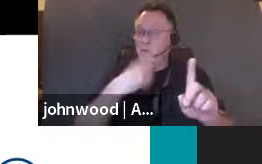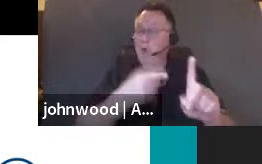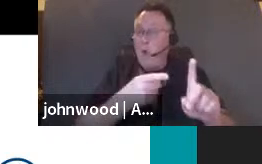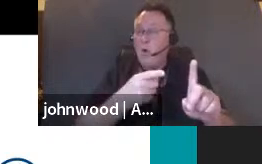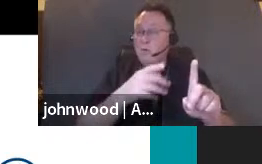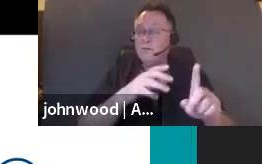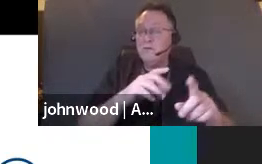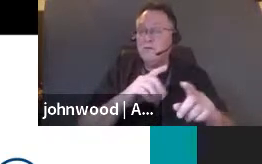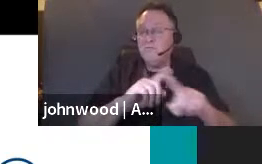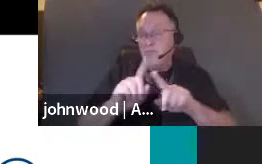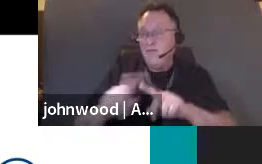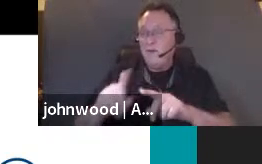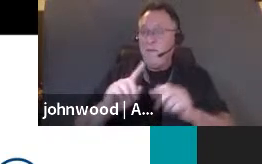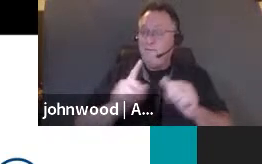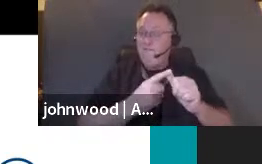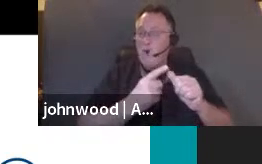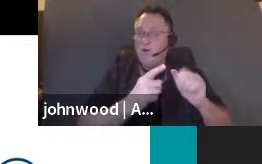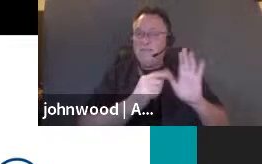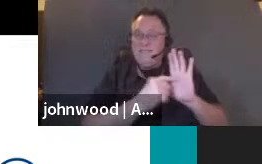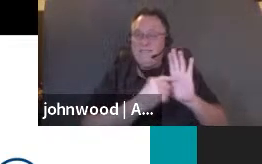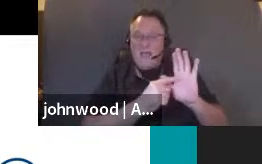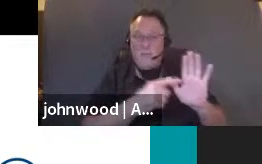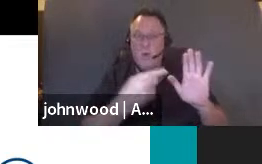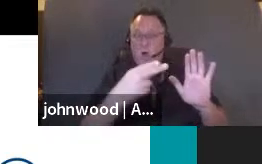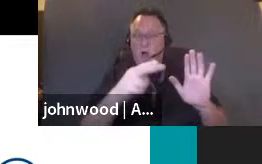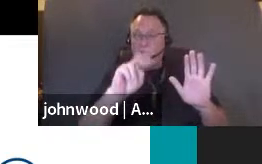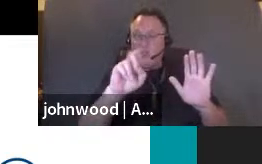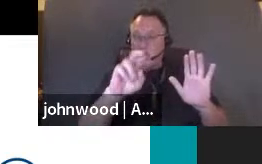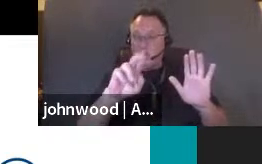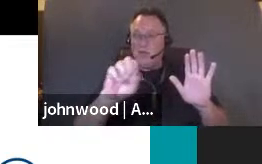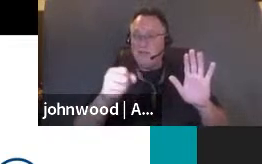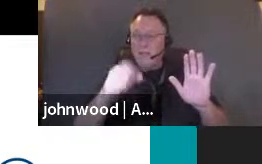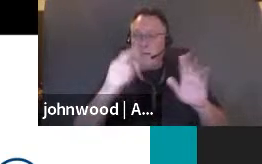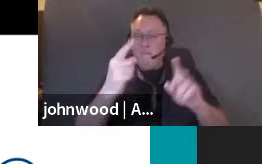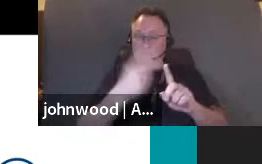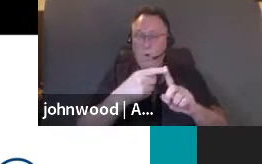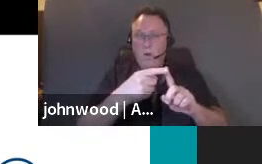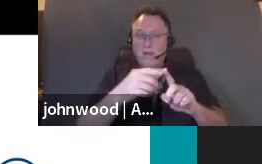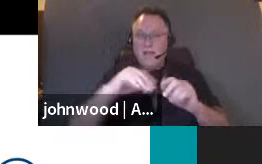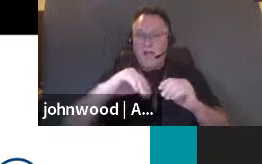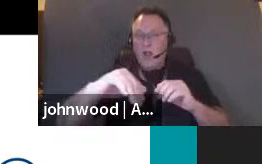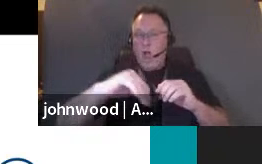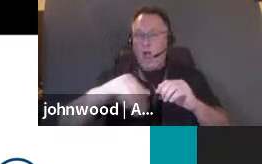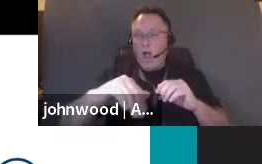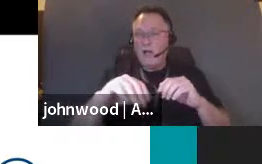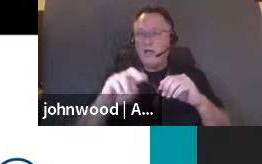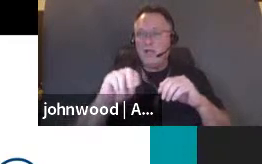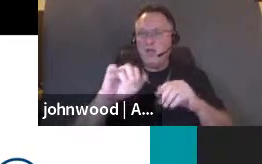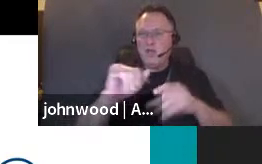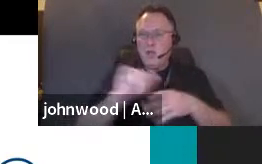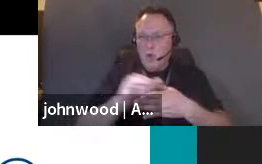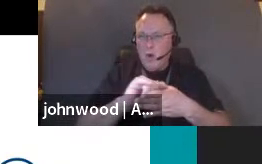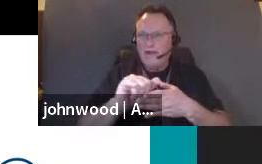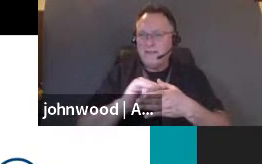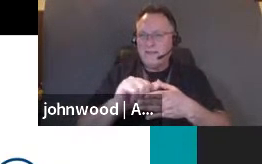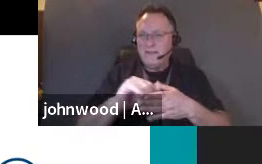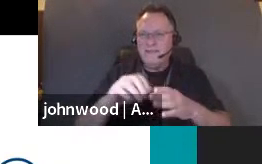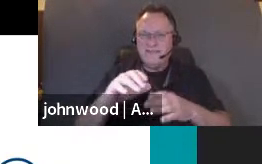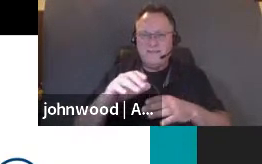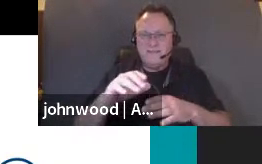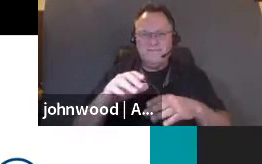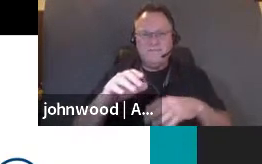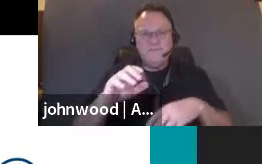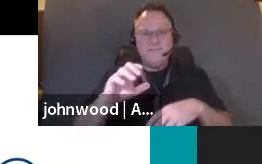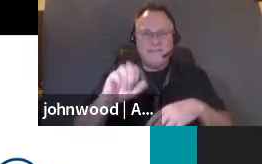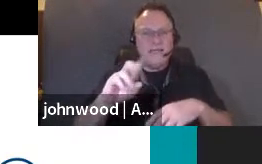first example that we have here, which is from Hunters Point Park along the East River in New York City, shows how design can